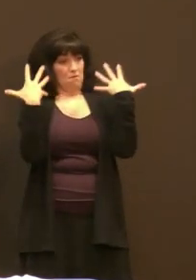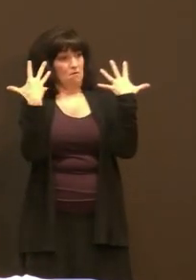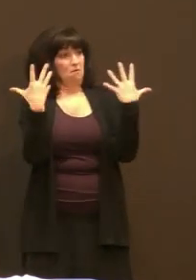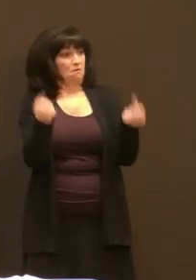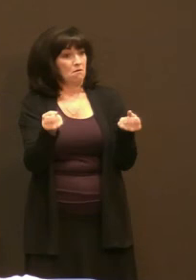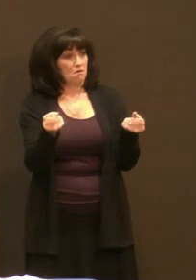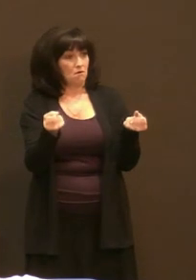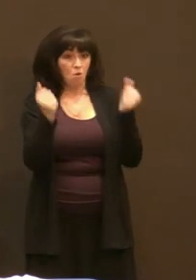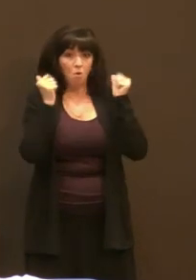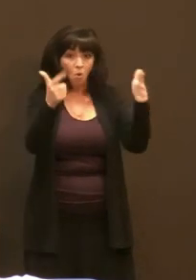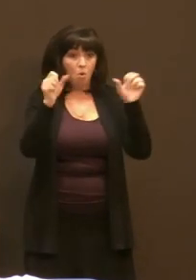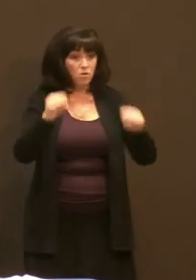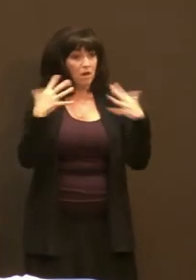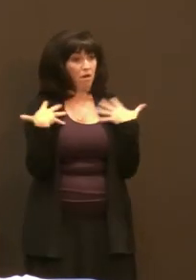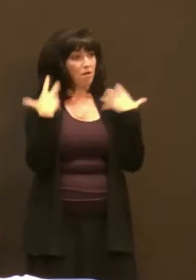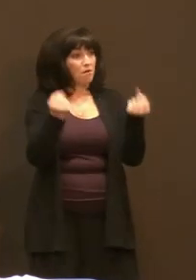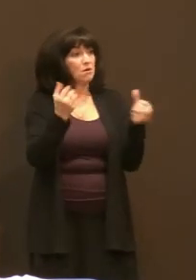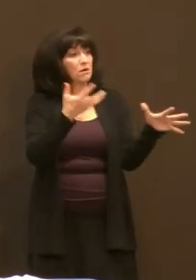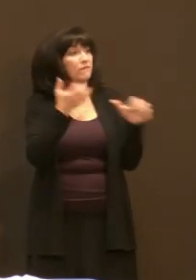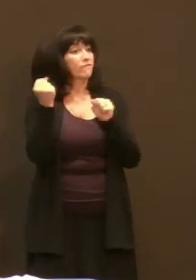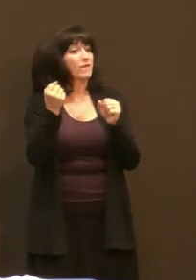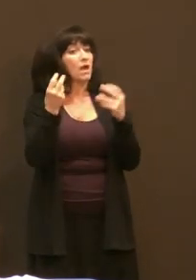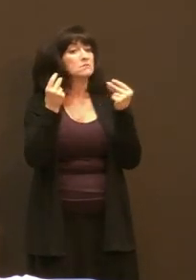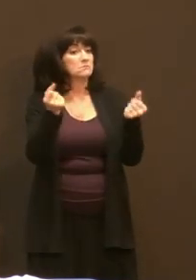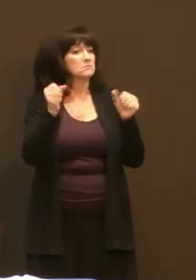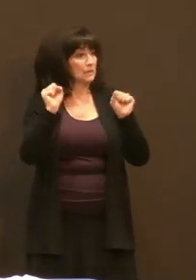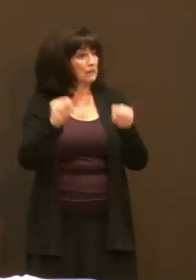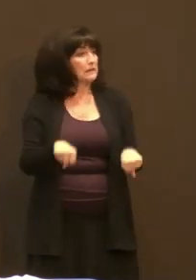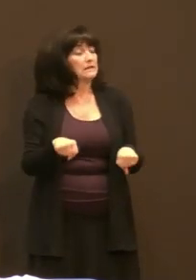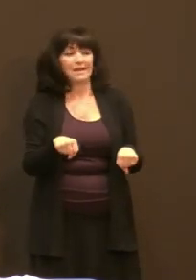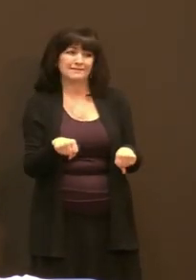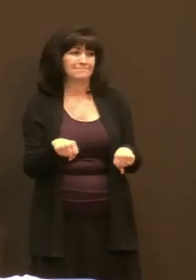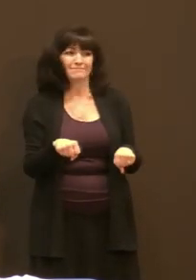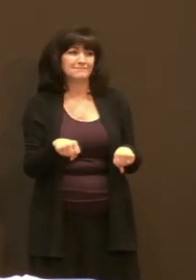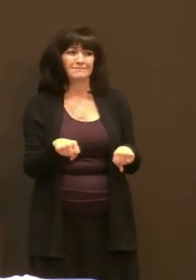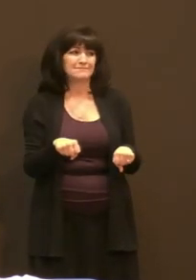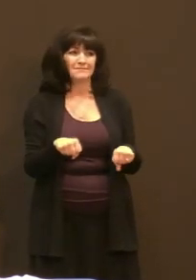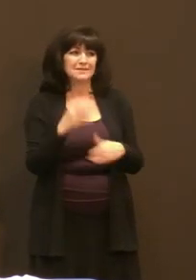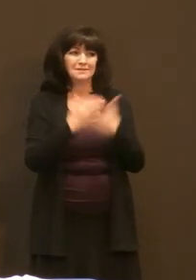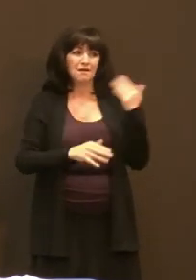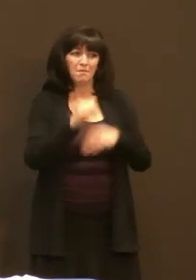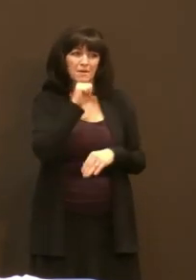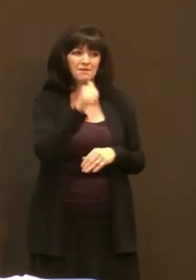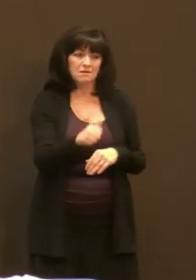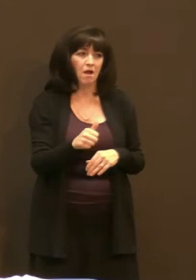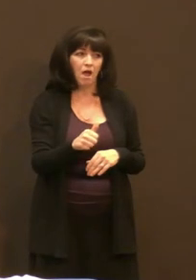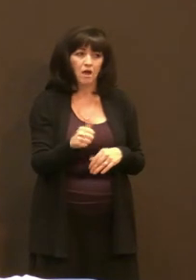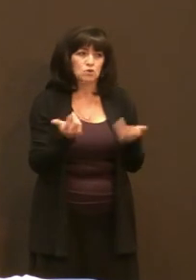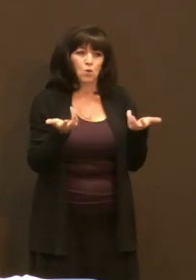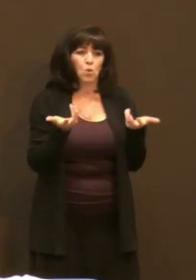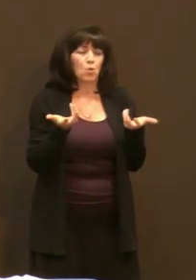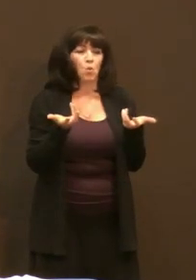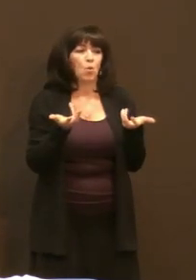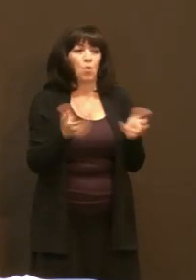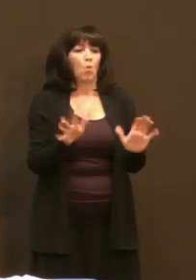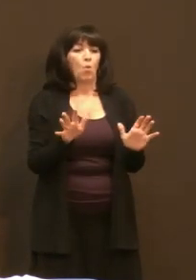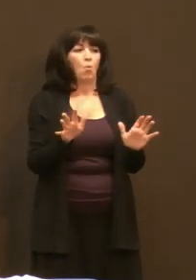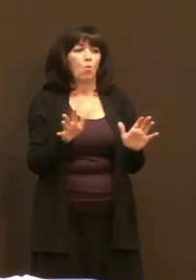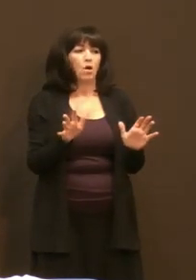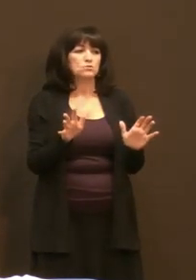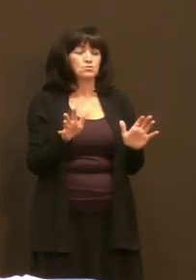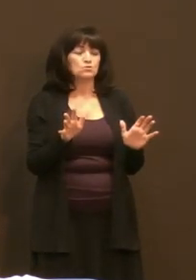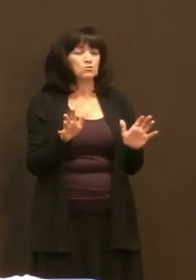worst thing could be is to do it too soon and then be kind of back in it again. So again, we're